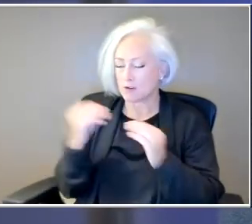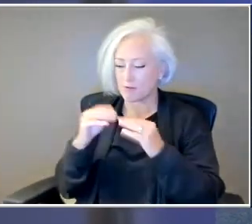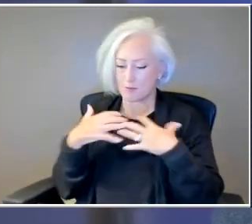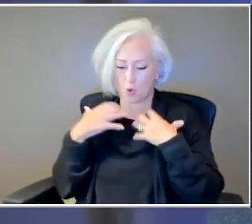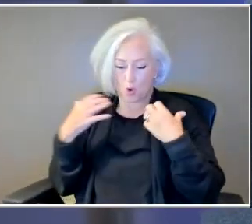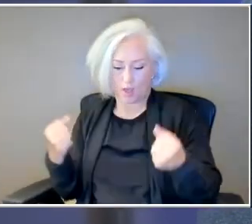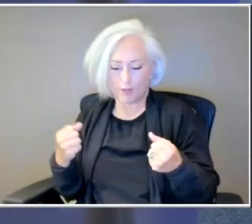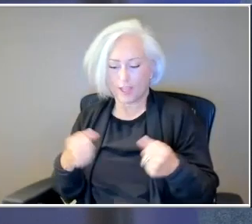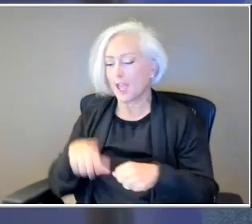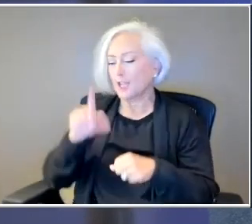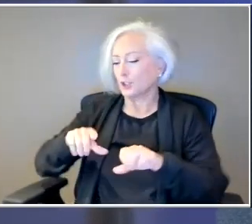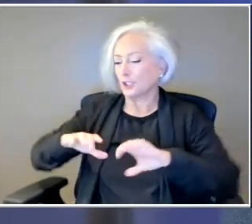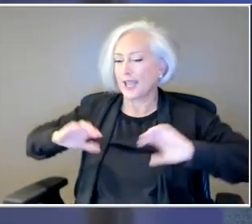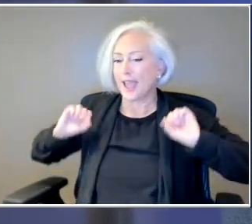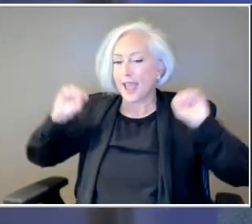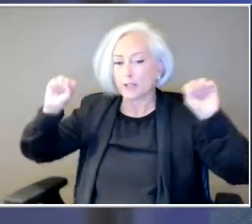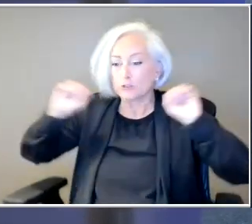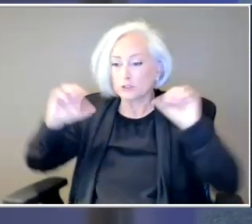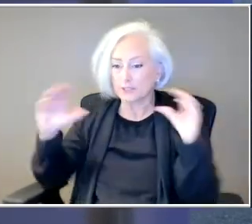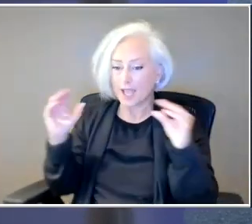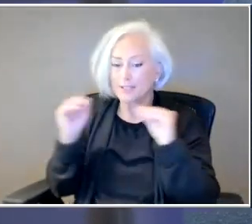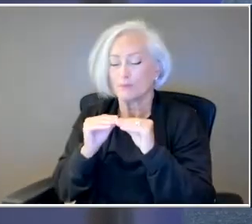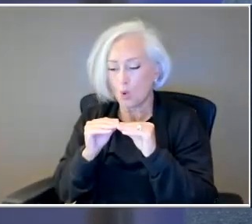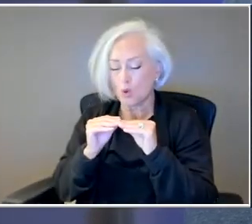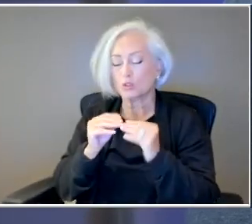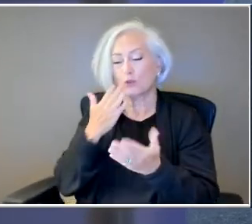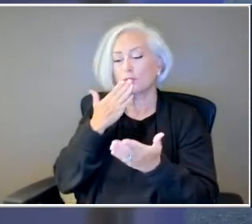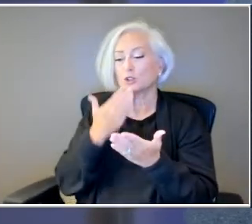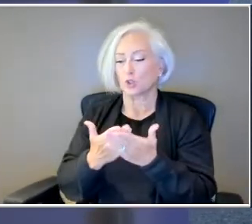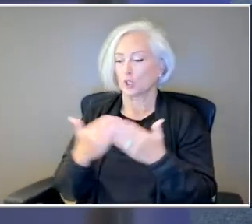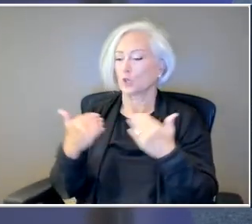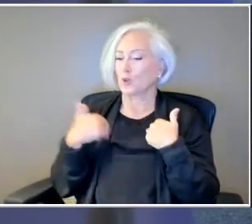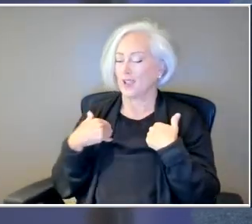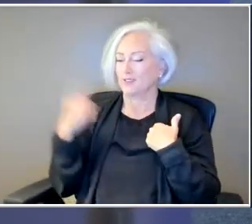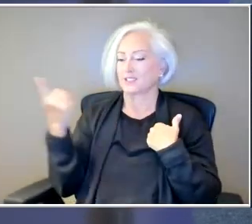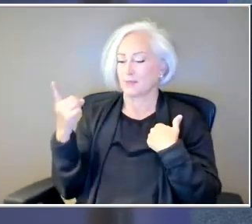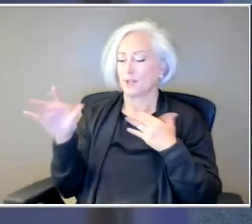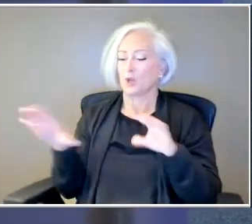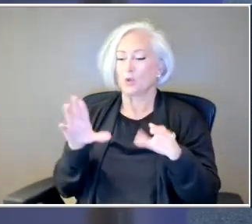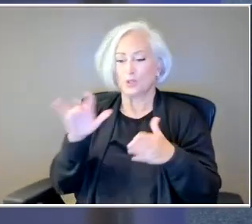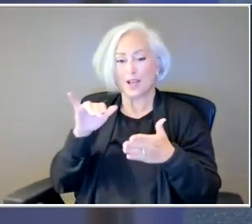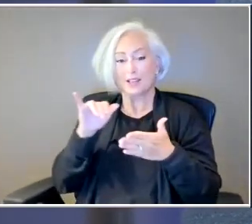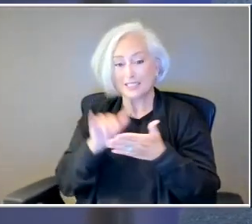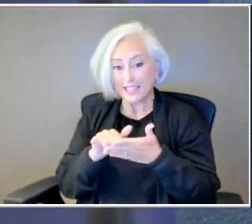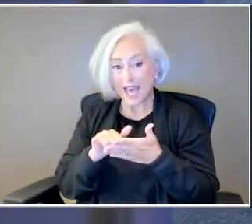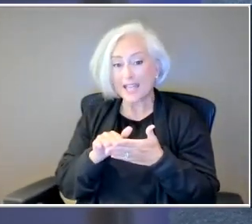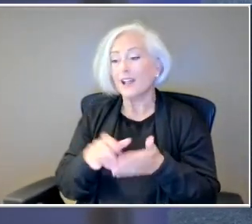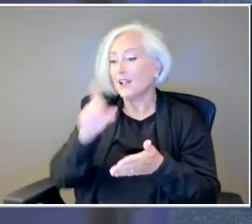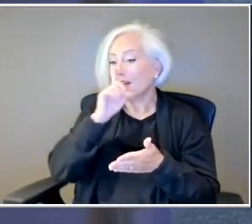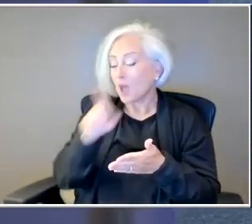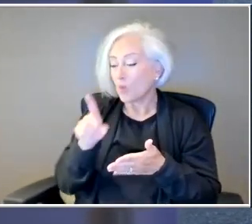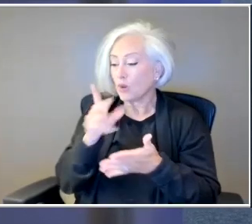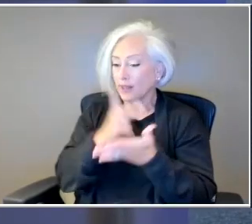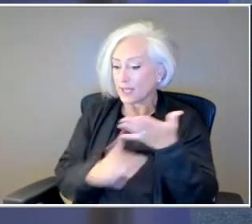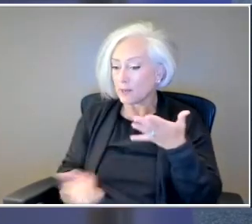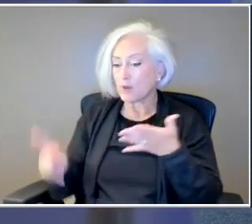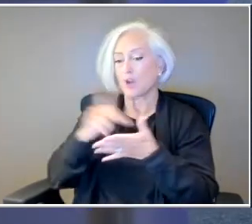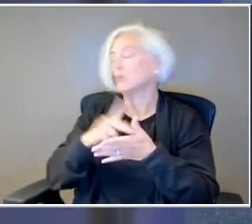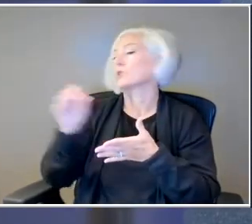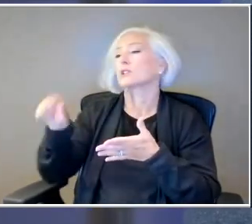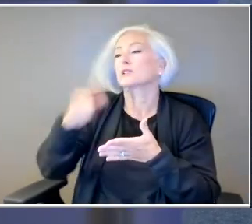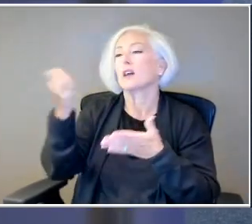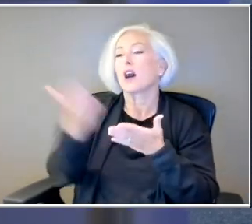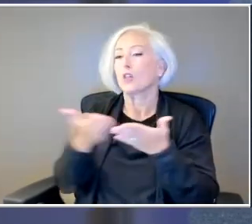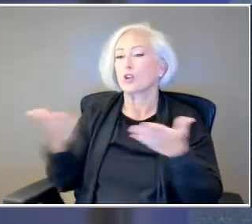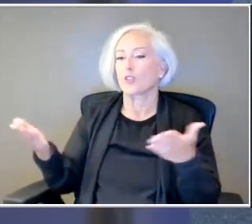to get them started. And it's wonderful that there's a healthcare provider here who does it in a way that really prioritizes all the other things that need to go along with it,